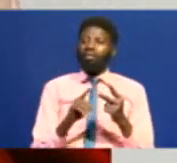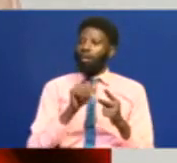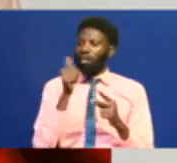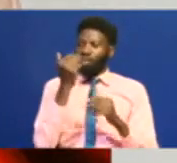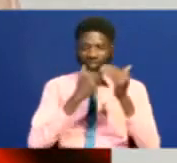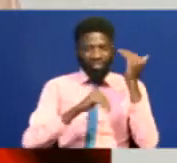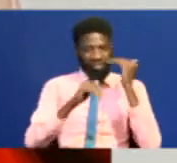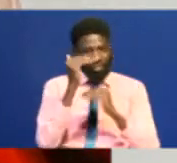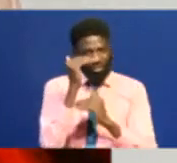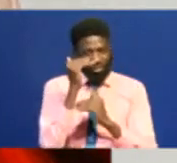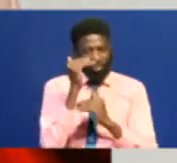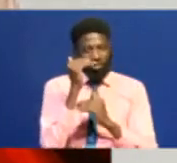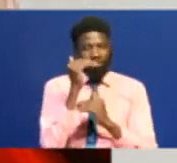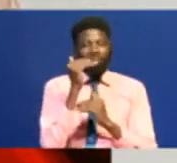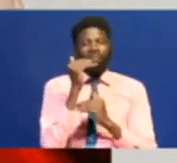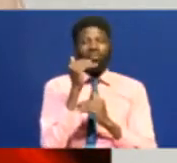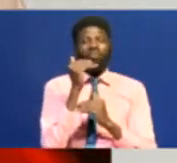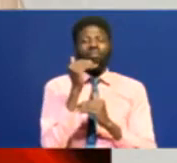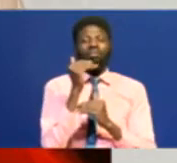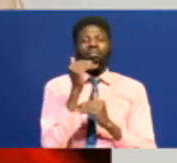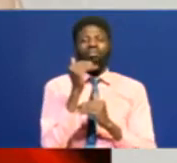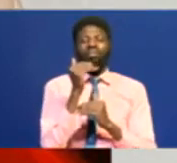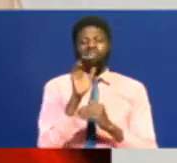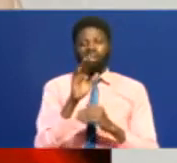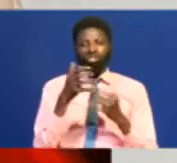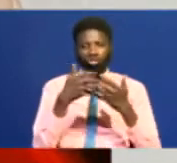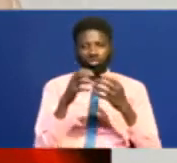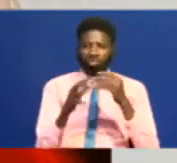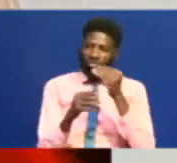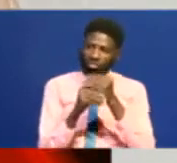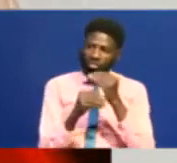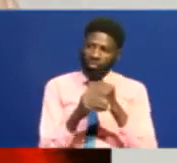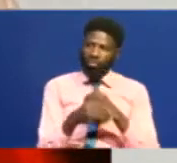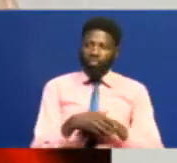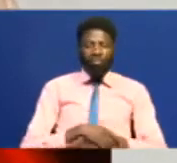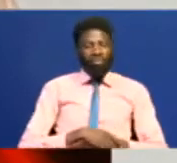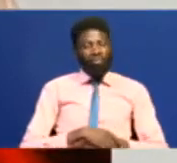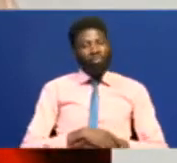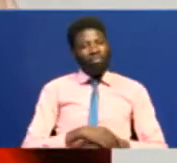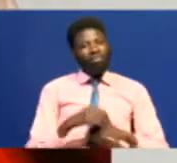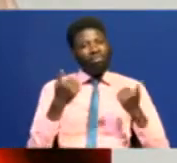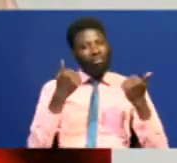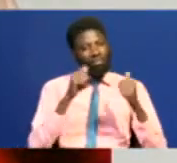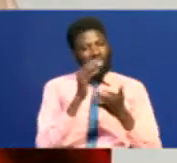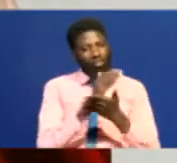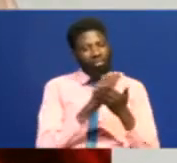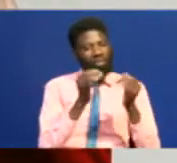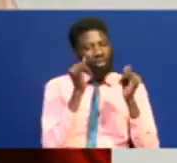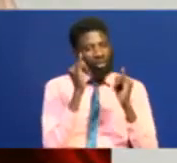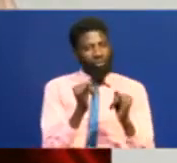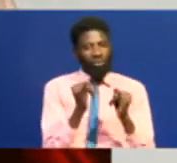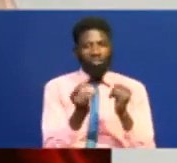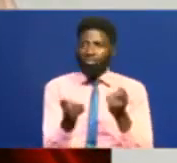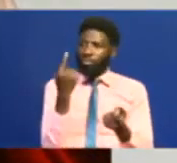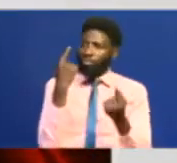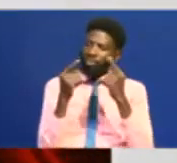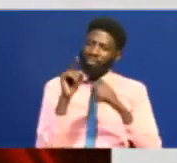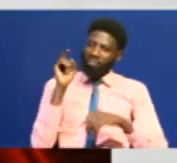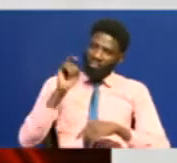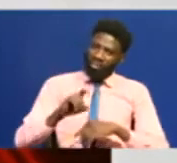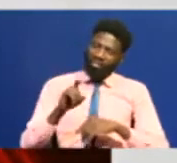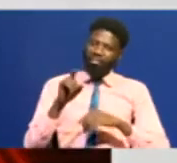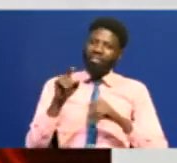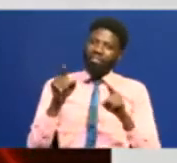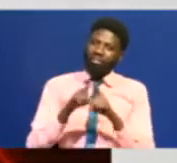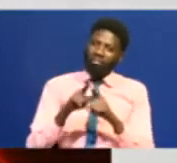incorporating some of this engineering in their courses. Mm-hmm. Right. In any sector, there are new emerging trends that you need to keep up with, aside